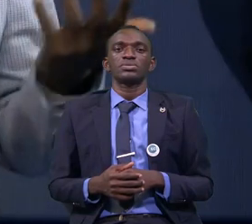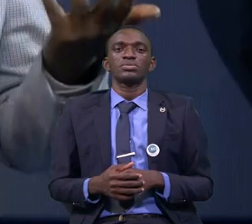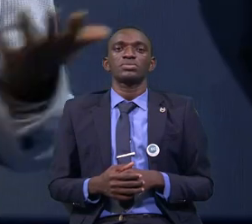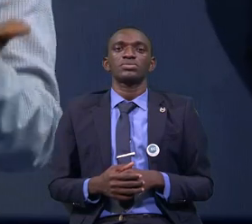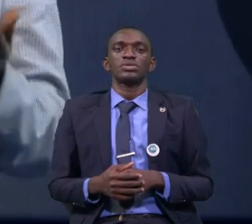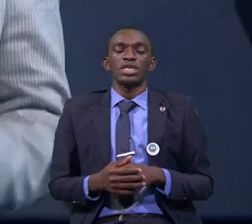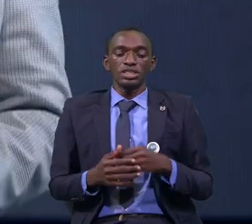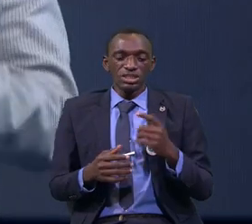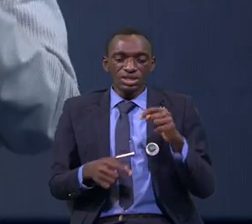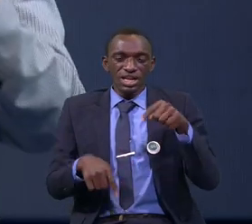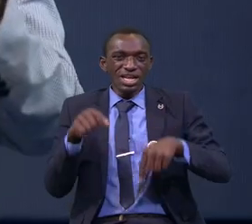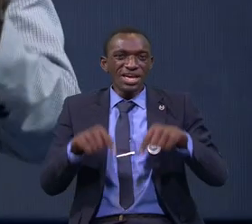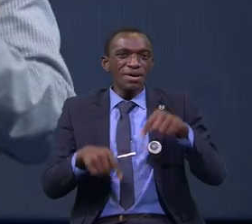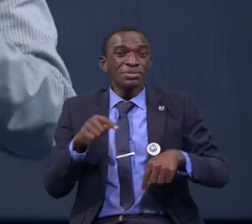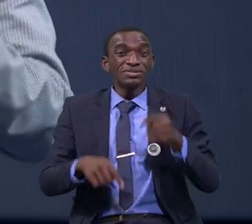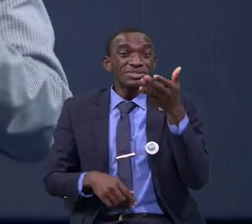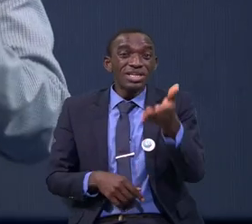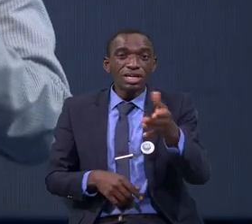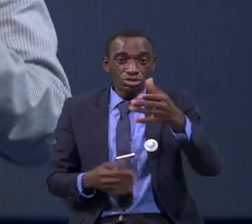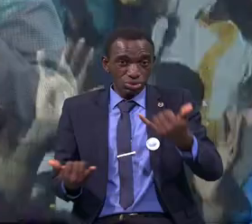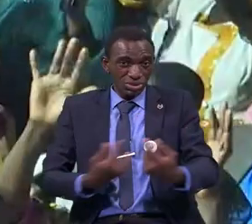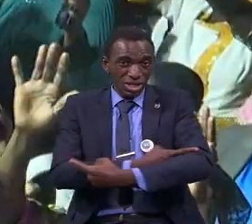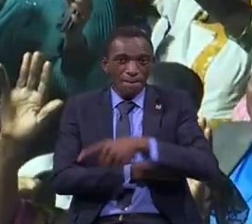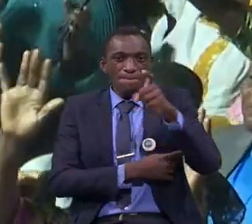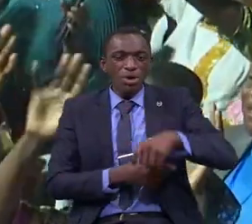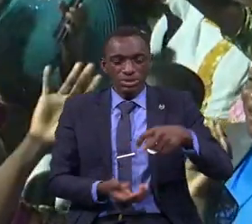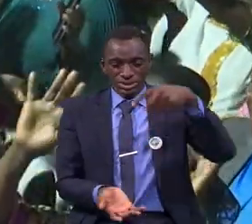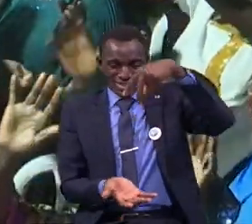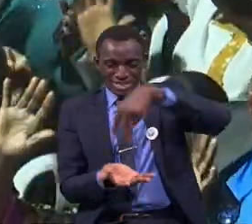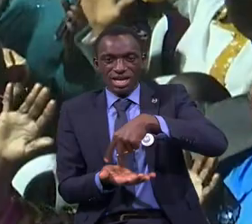The lame there today must rise up and walk.